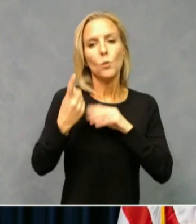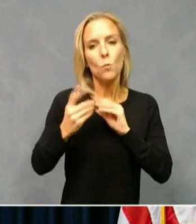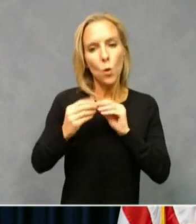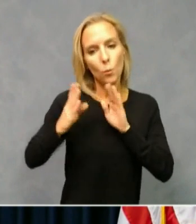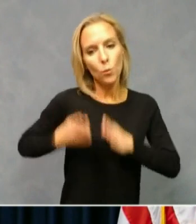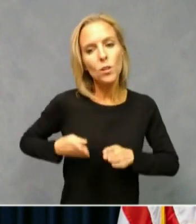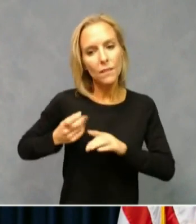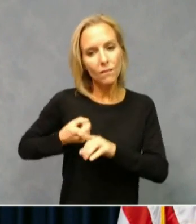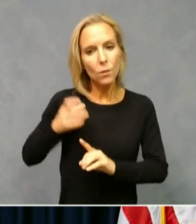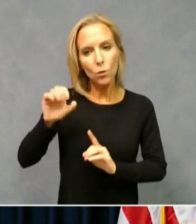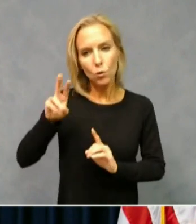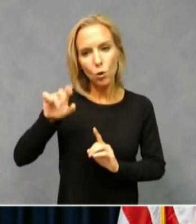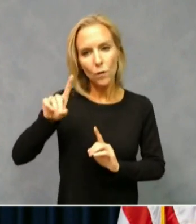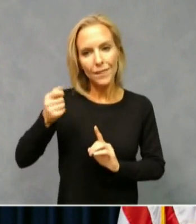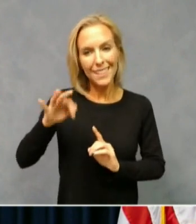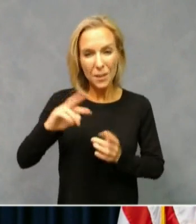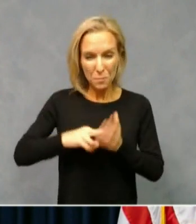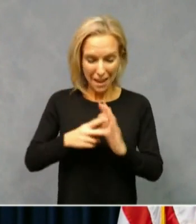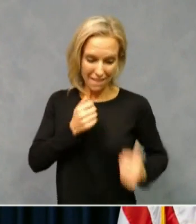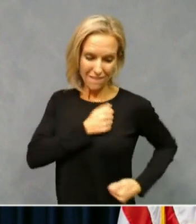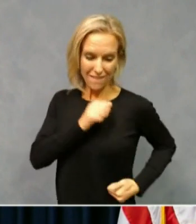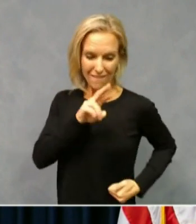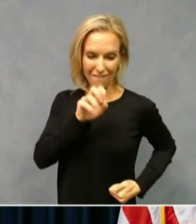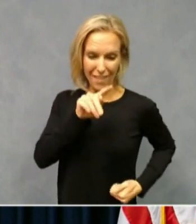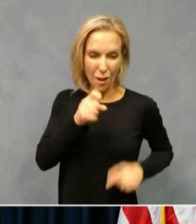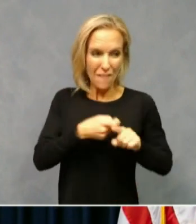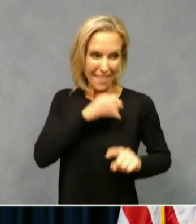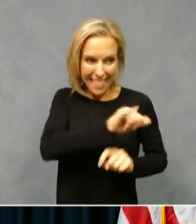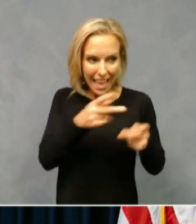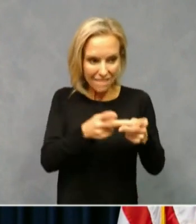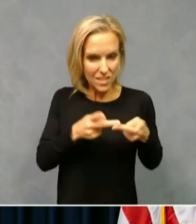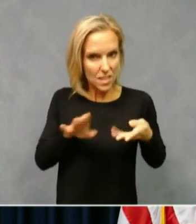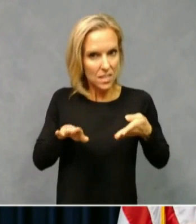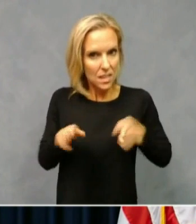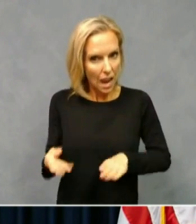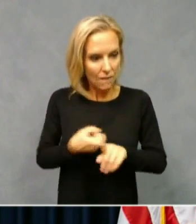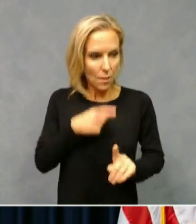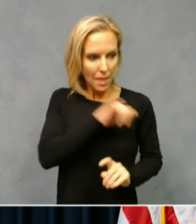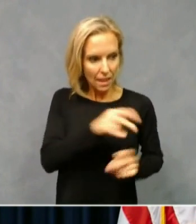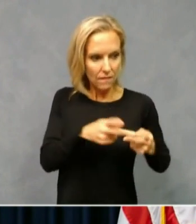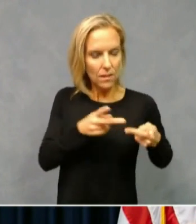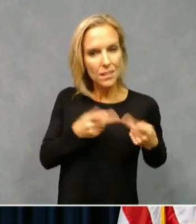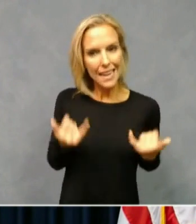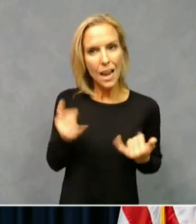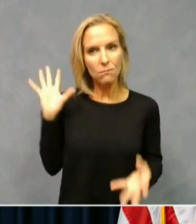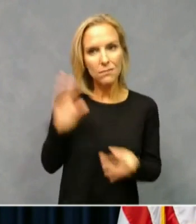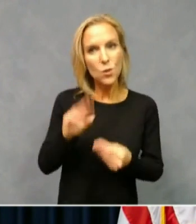of veterans just from that facility that have died to 25.